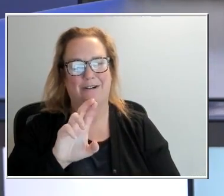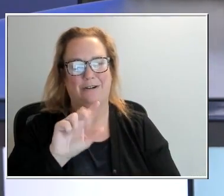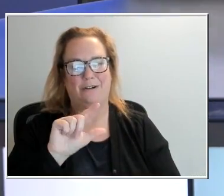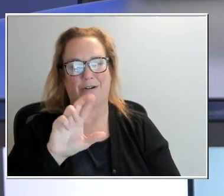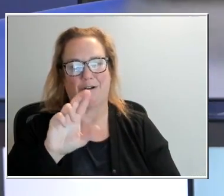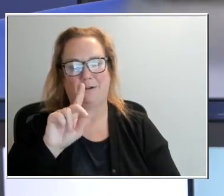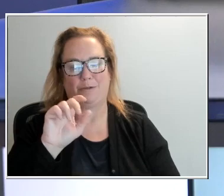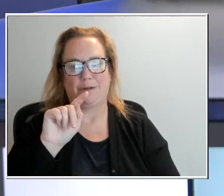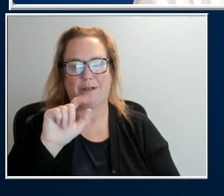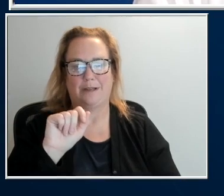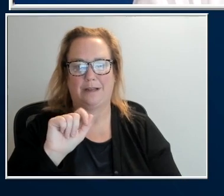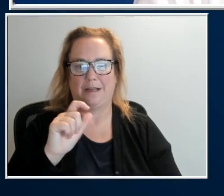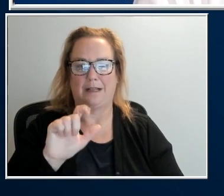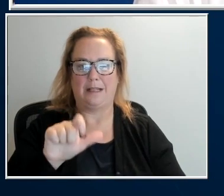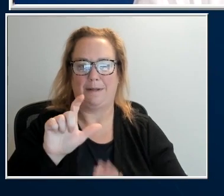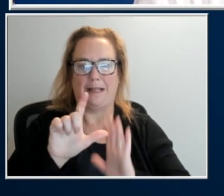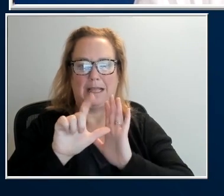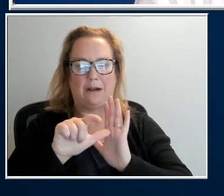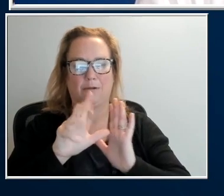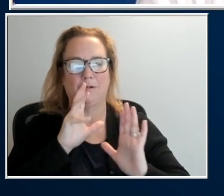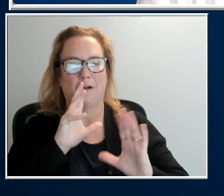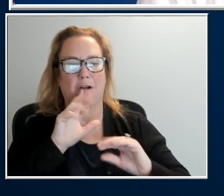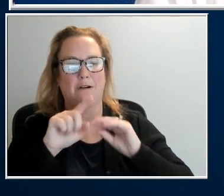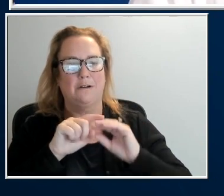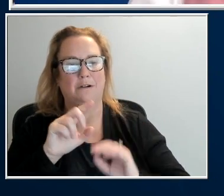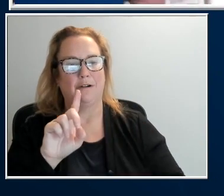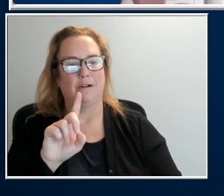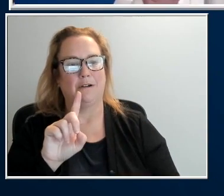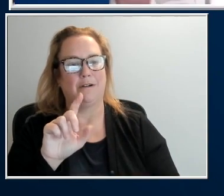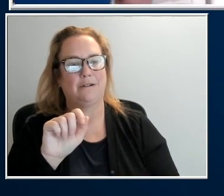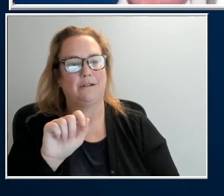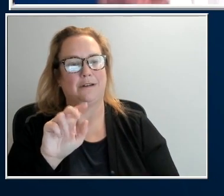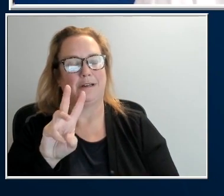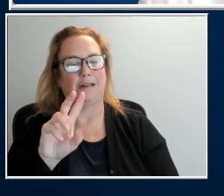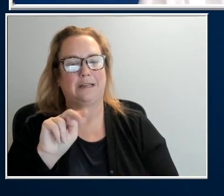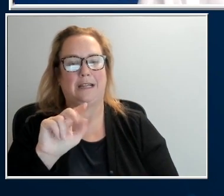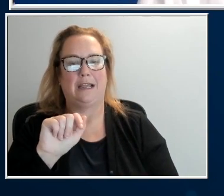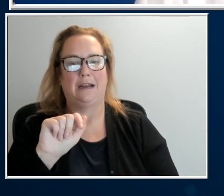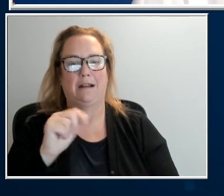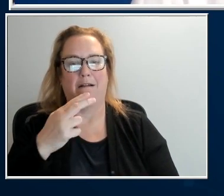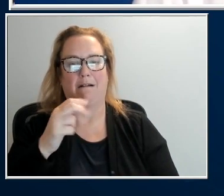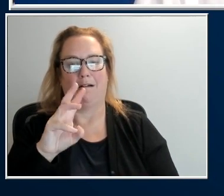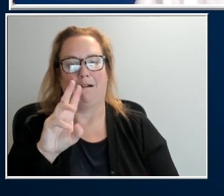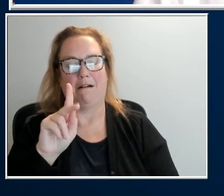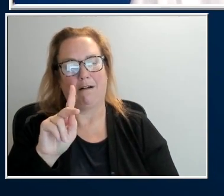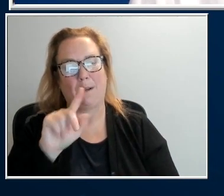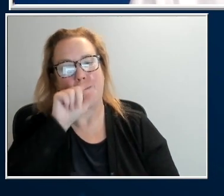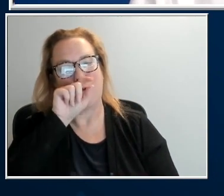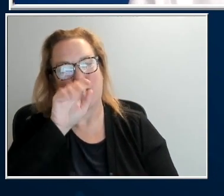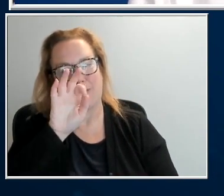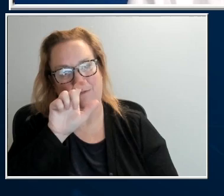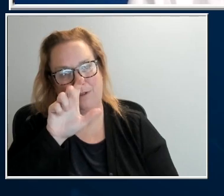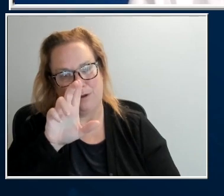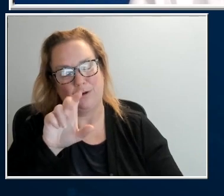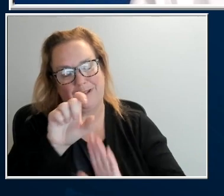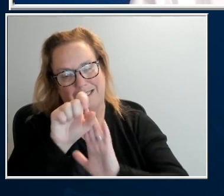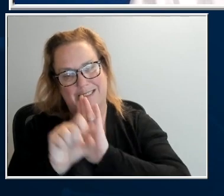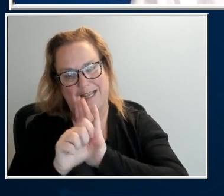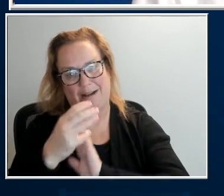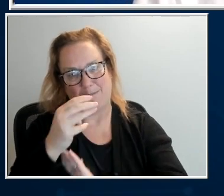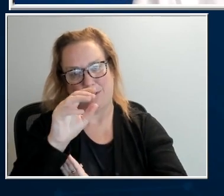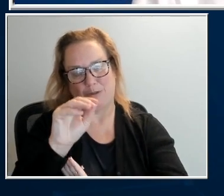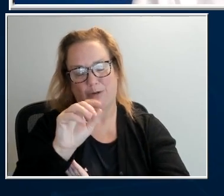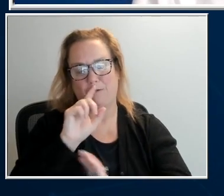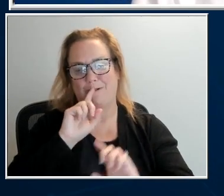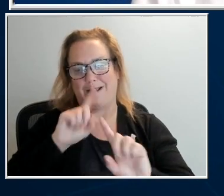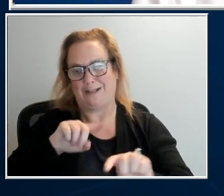little bit later, we'll be checking in with Doc Hawk to ask about a newly reported bird flu case in the state of Missouri. And as always, we'll be answering your